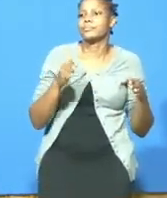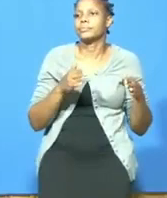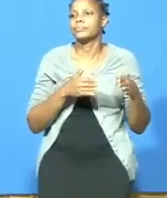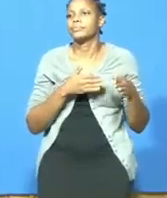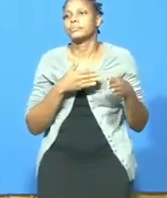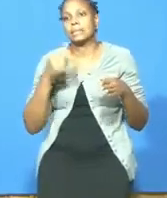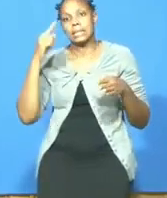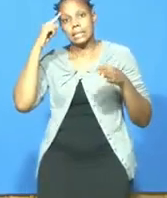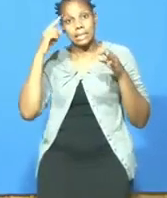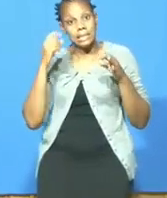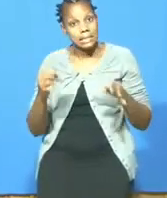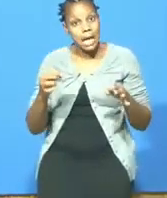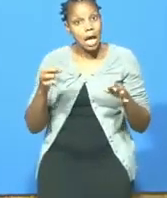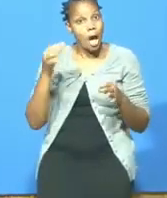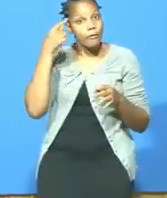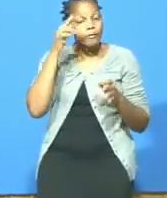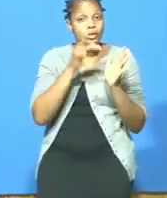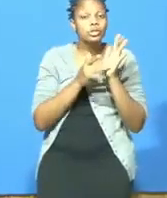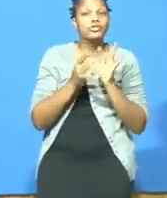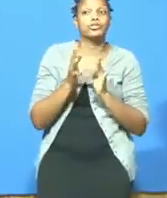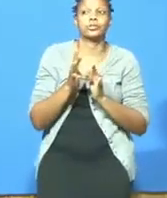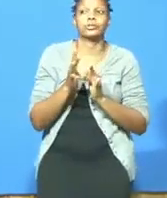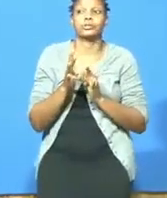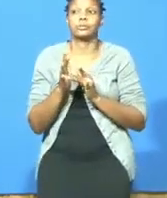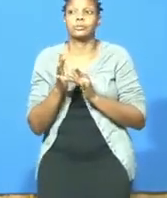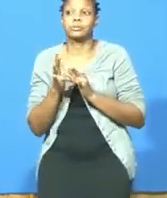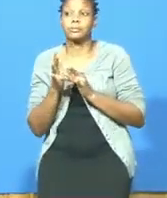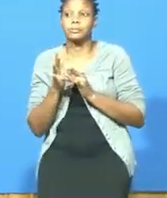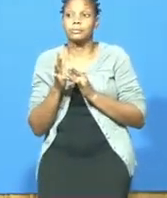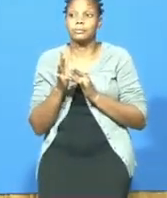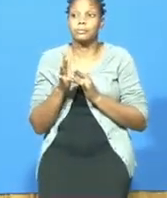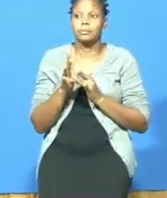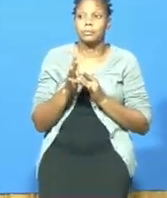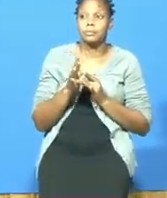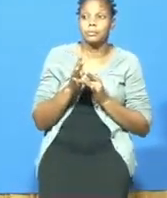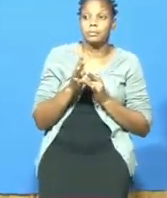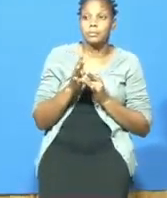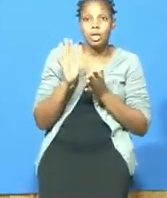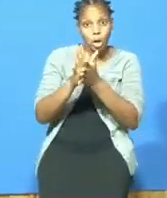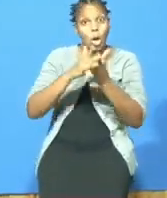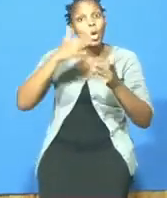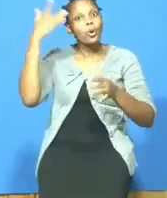Make a decision for Jesus. It's a glorious day.